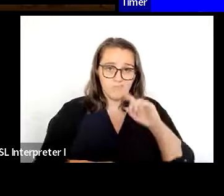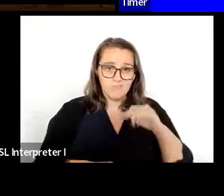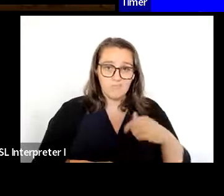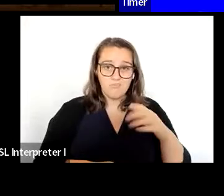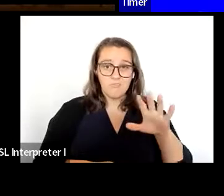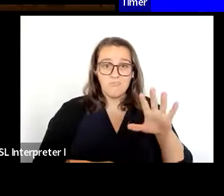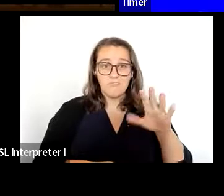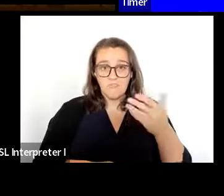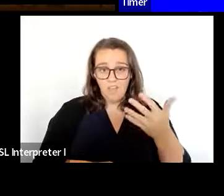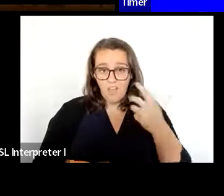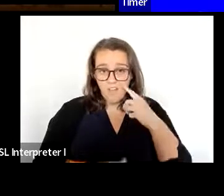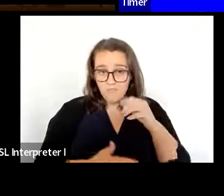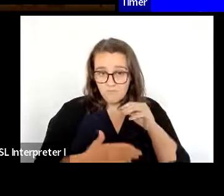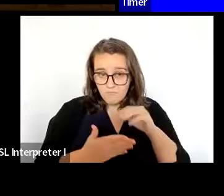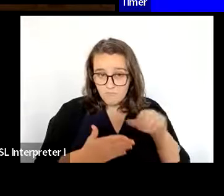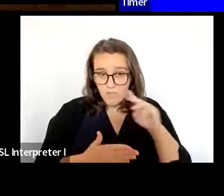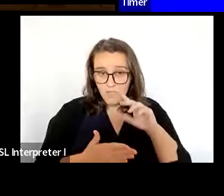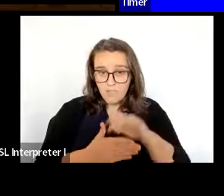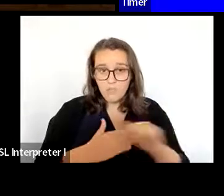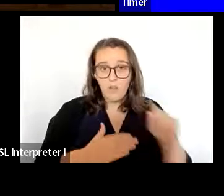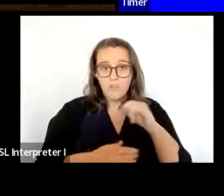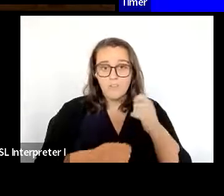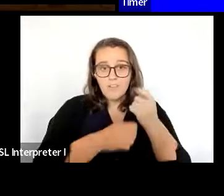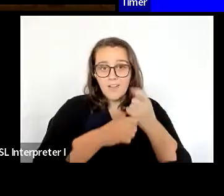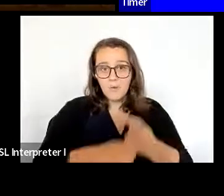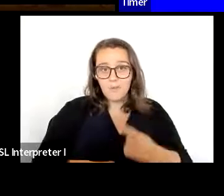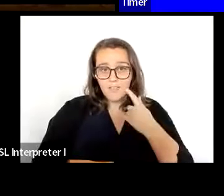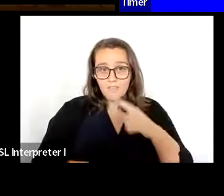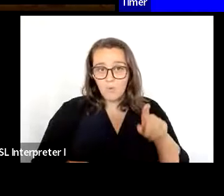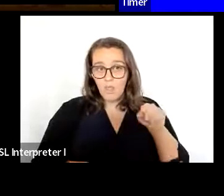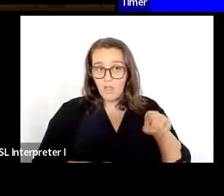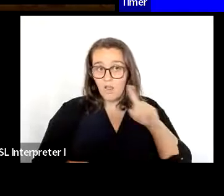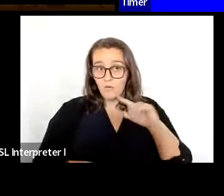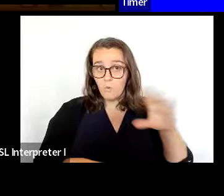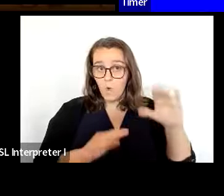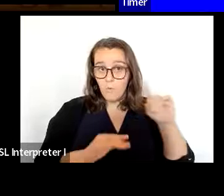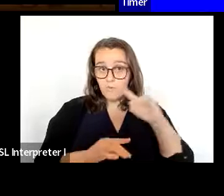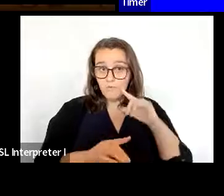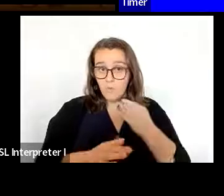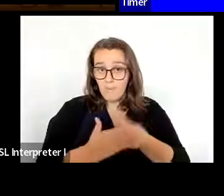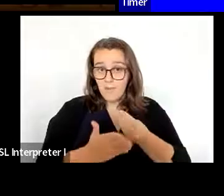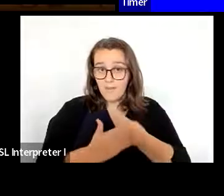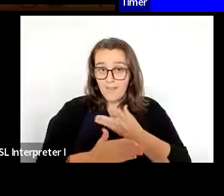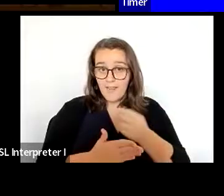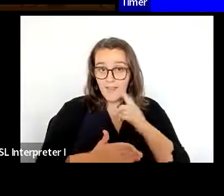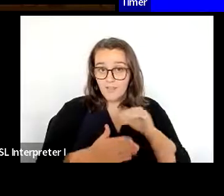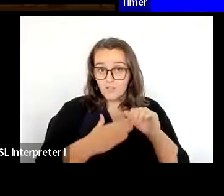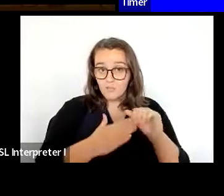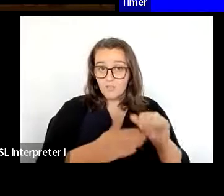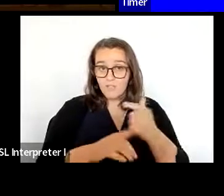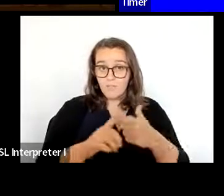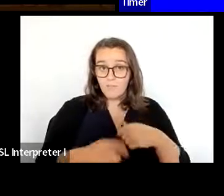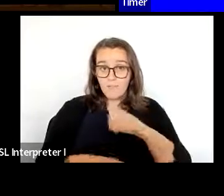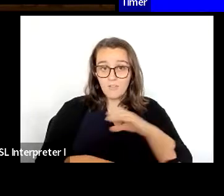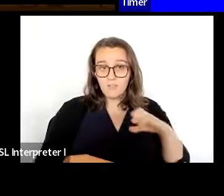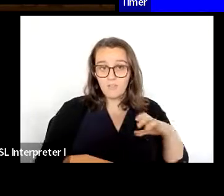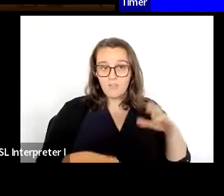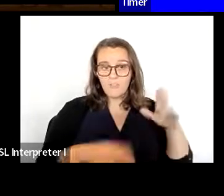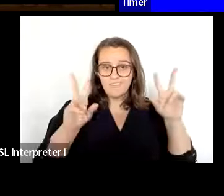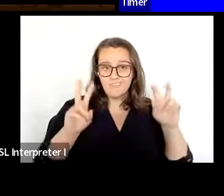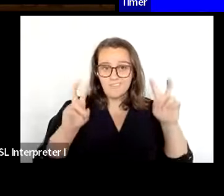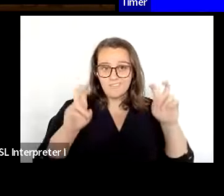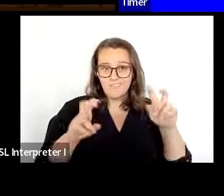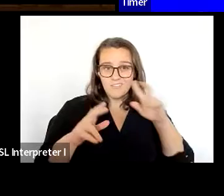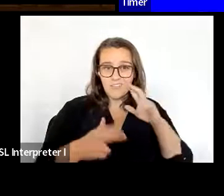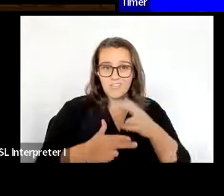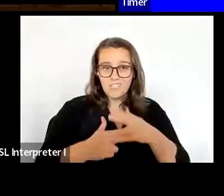So we're hoping that with the money and the direction from the council, these temporary measures will